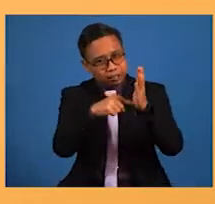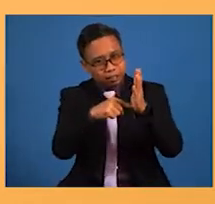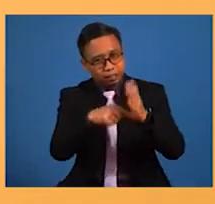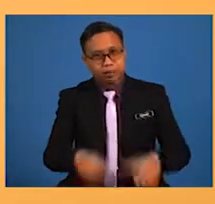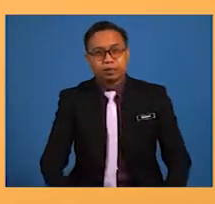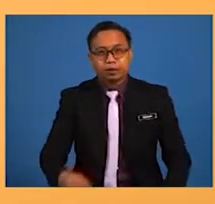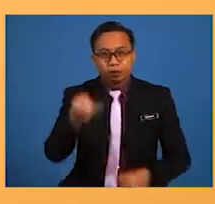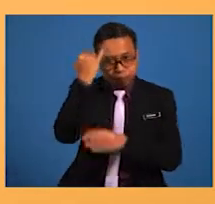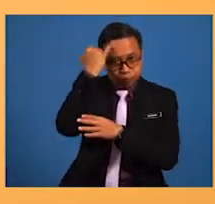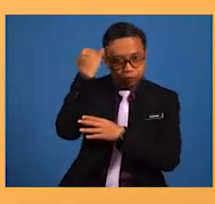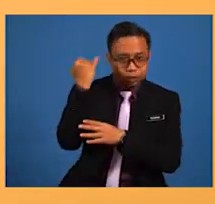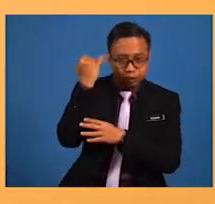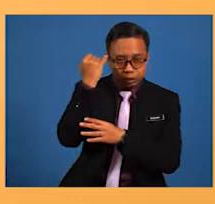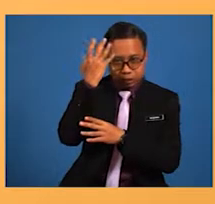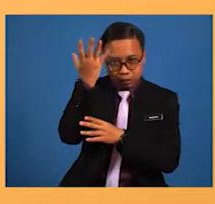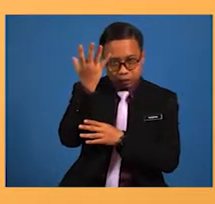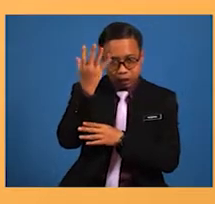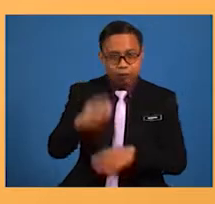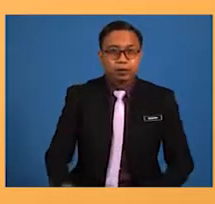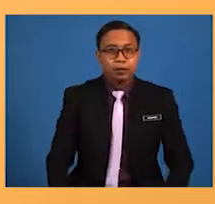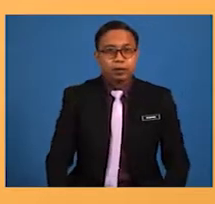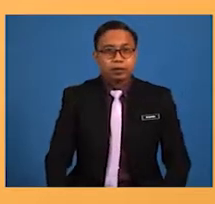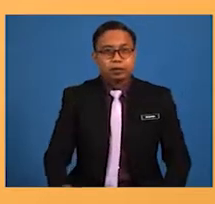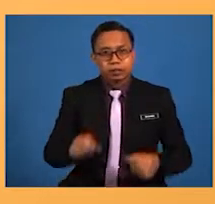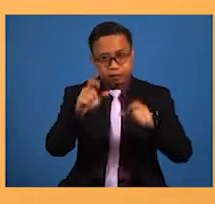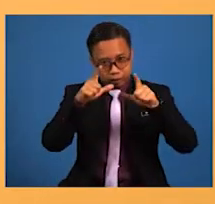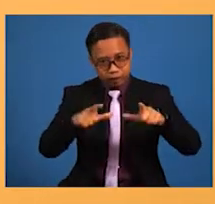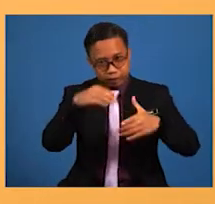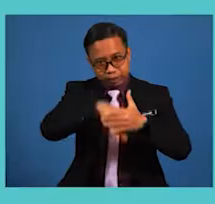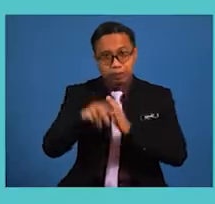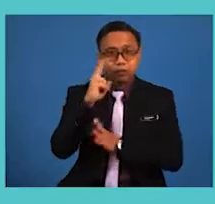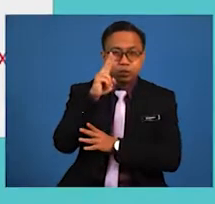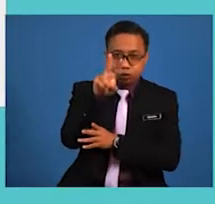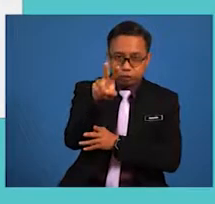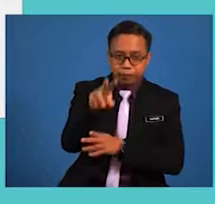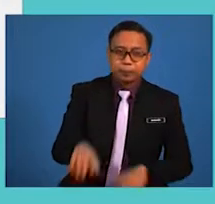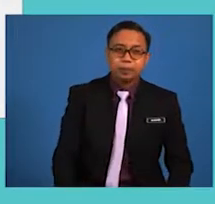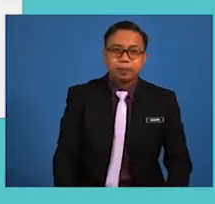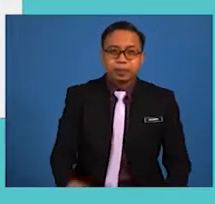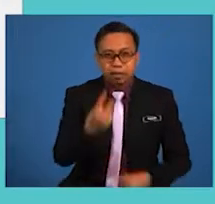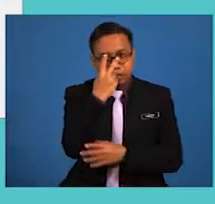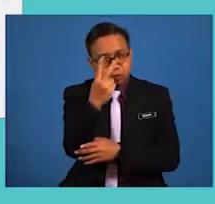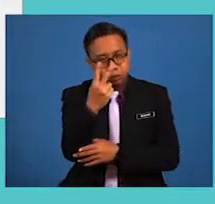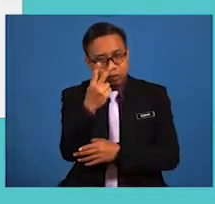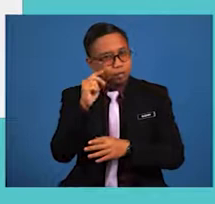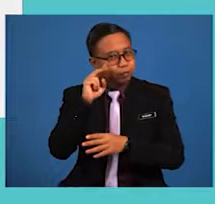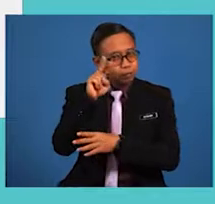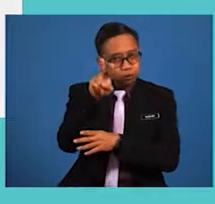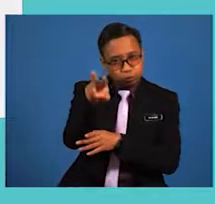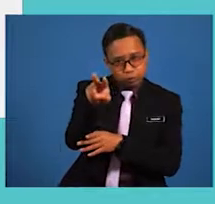information or the main subject reference stated in the visuals. Let's look at the visuals.